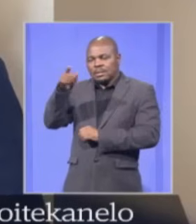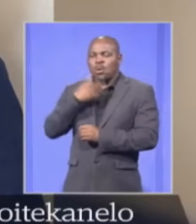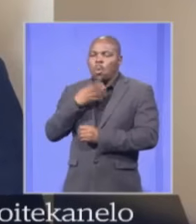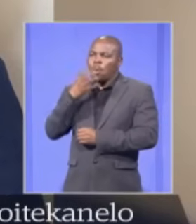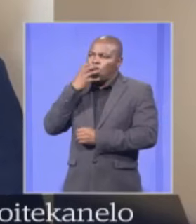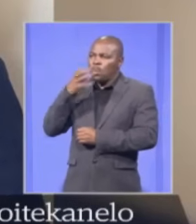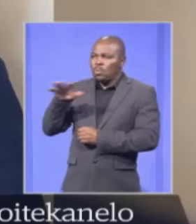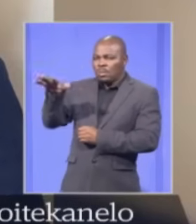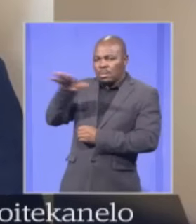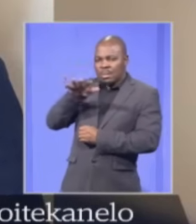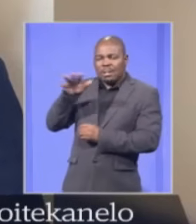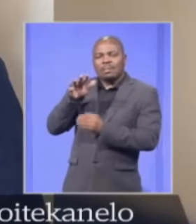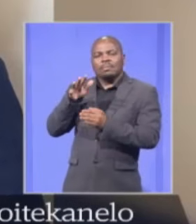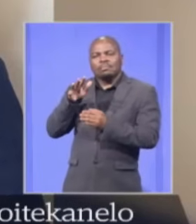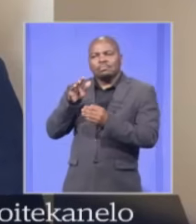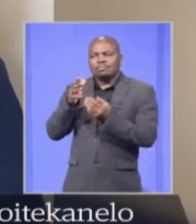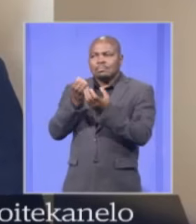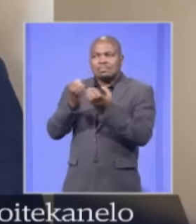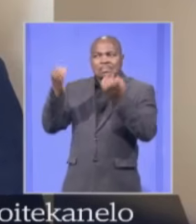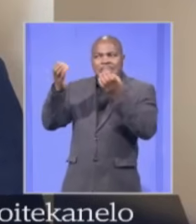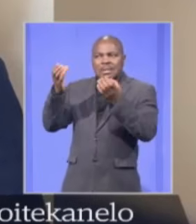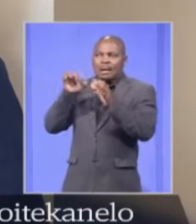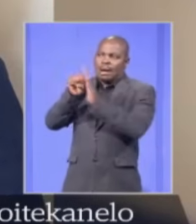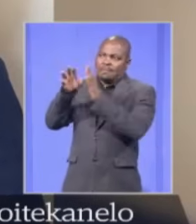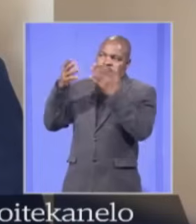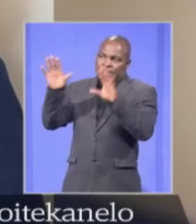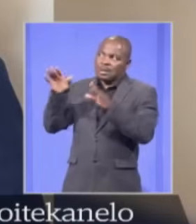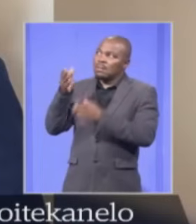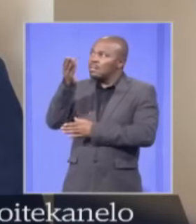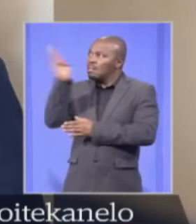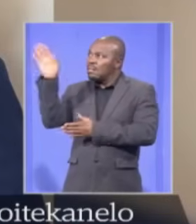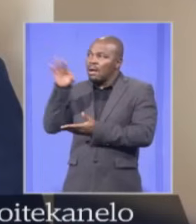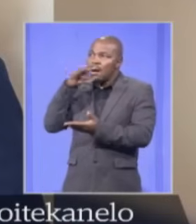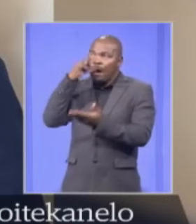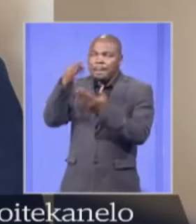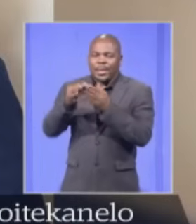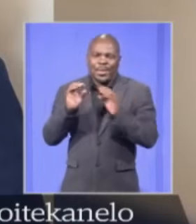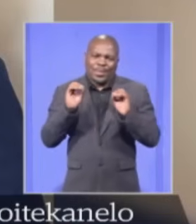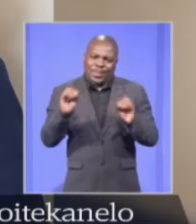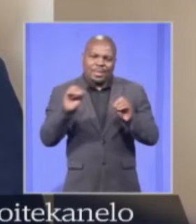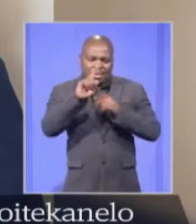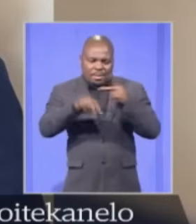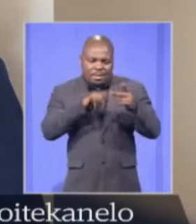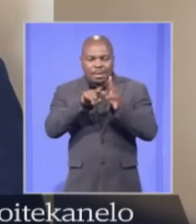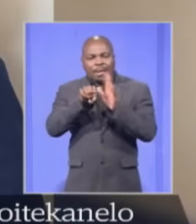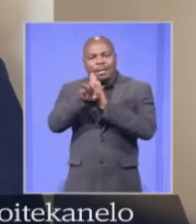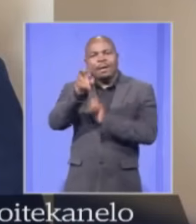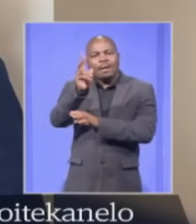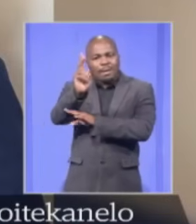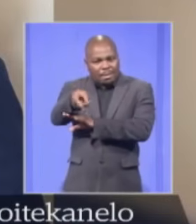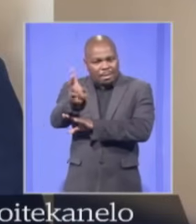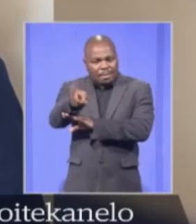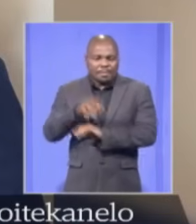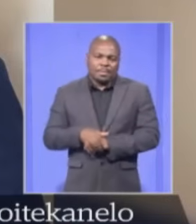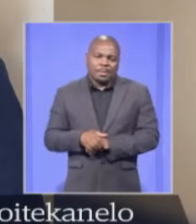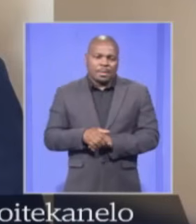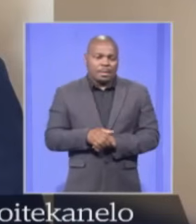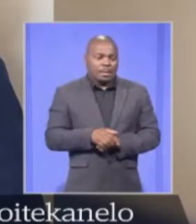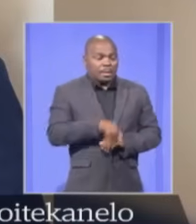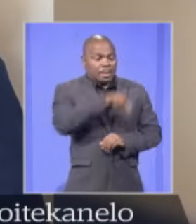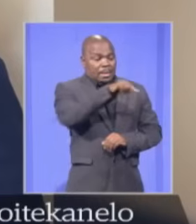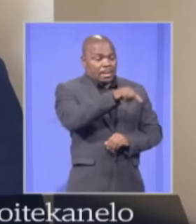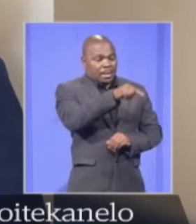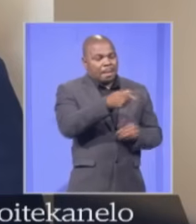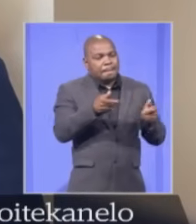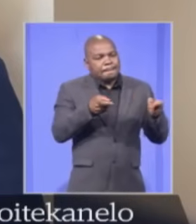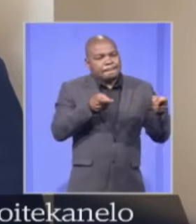been advertised and there were no responsive bidders, resulting in the re-advertisement of the same bid. Management of the